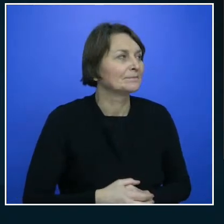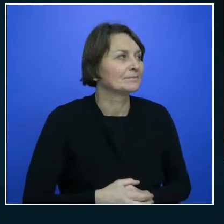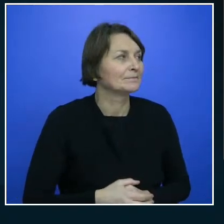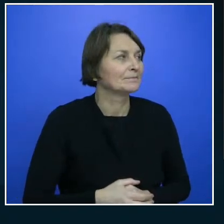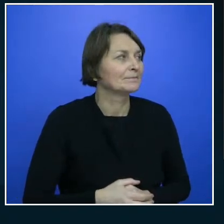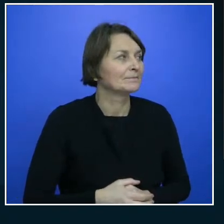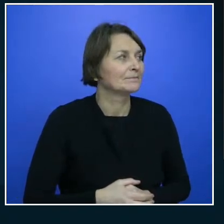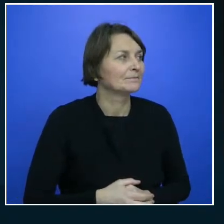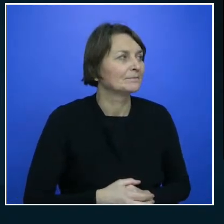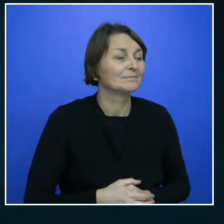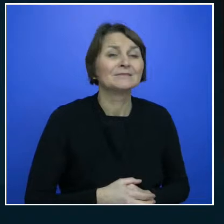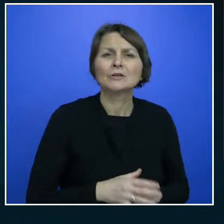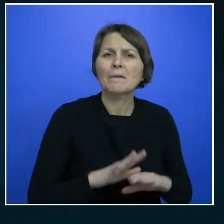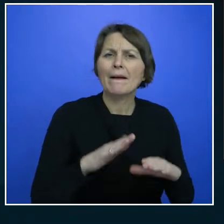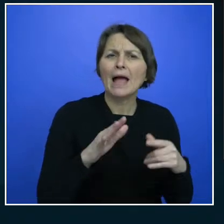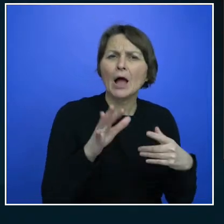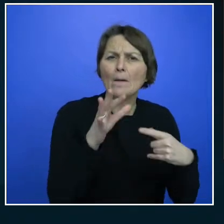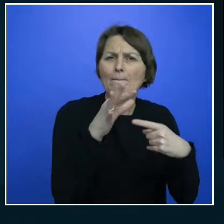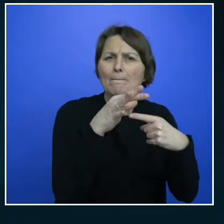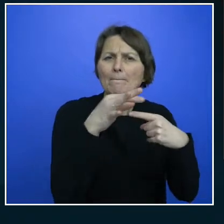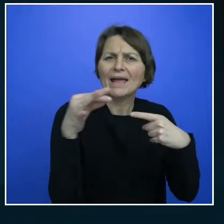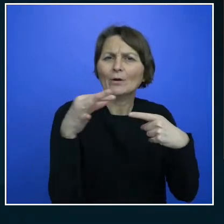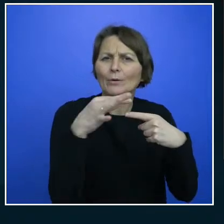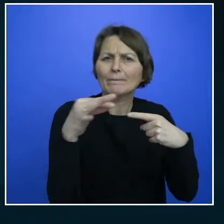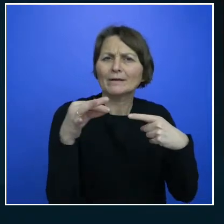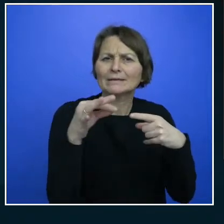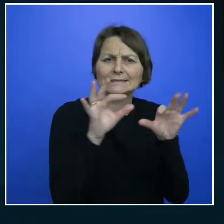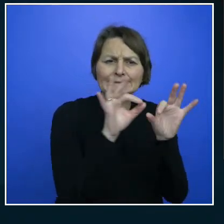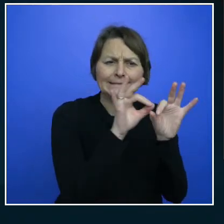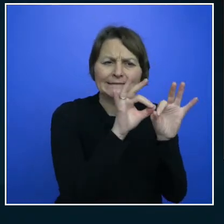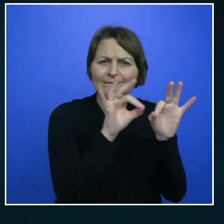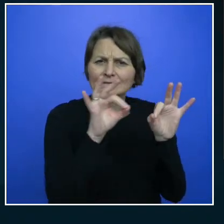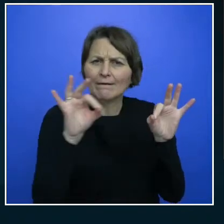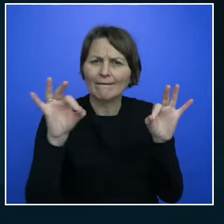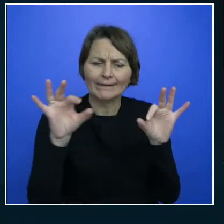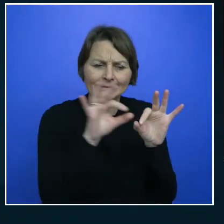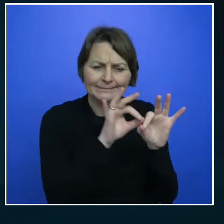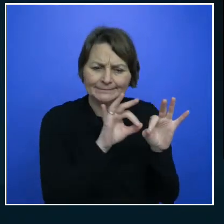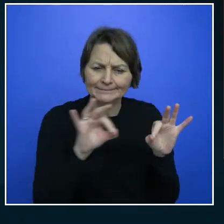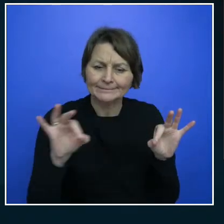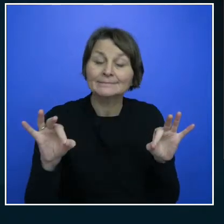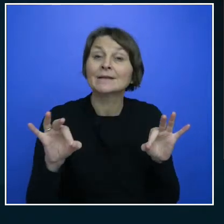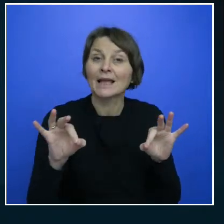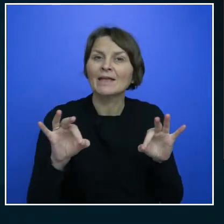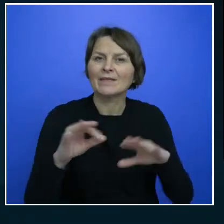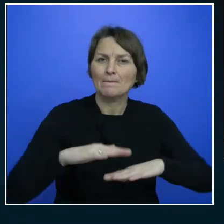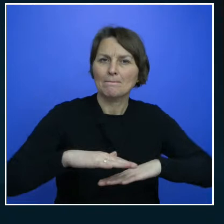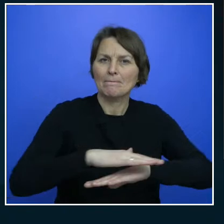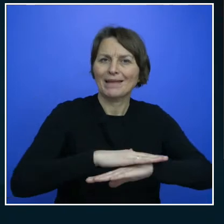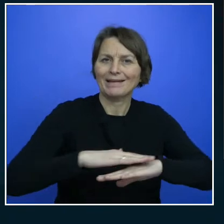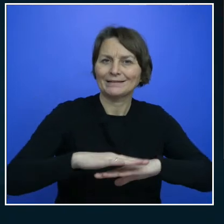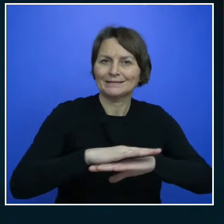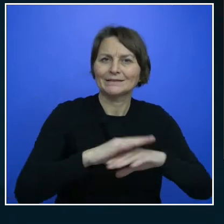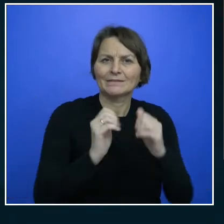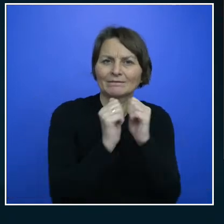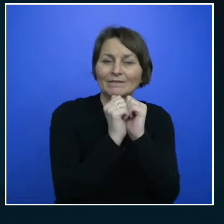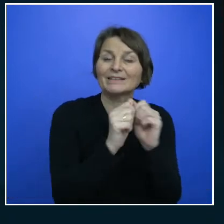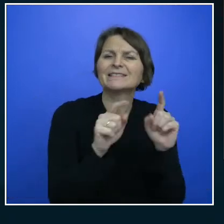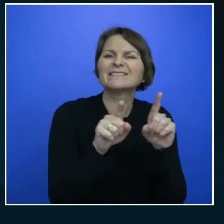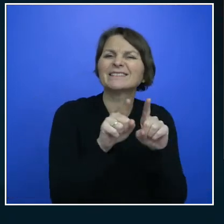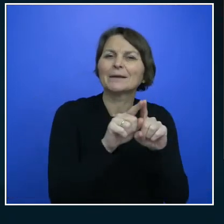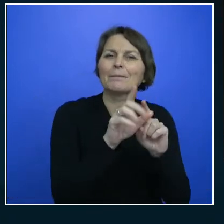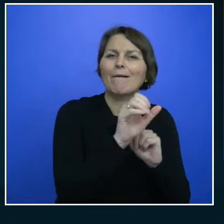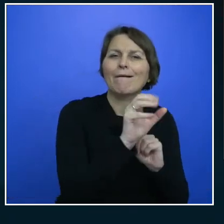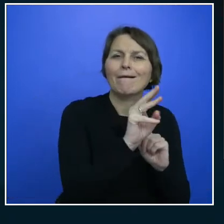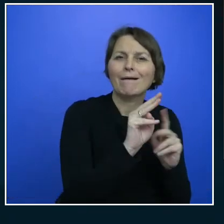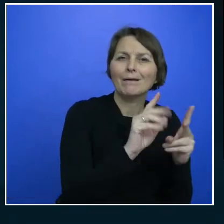to define a parameter on a single line, including the default value, whereas the way you would do that in ARM with all of the brackets and the